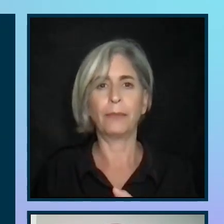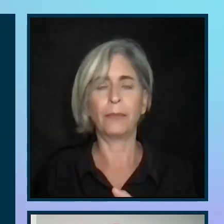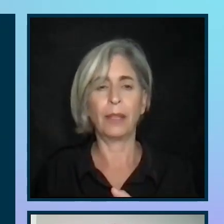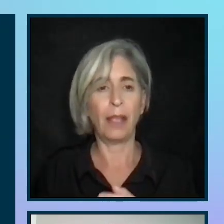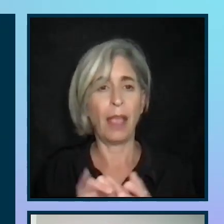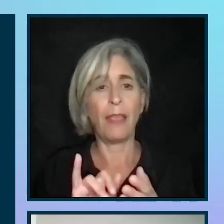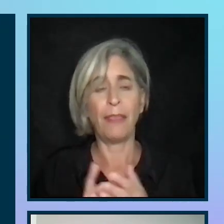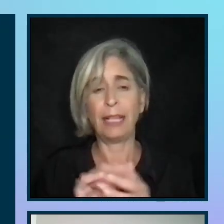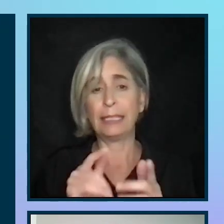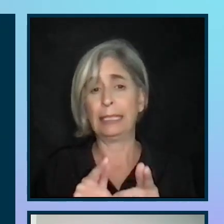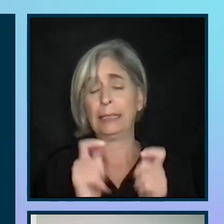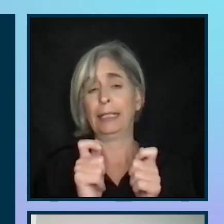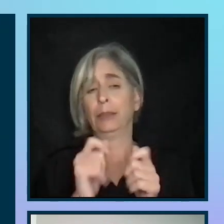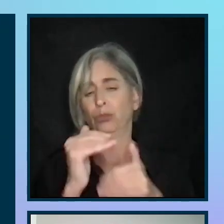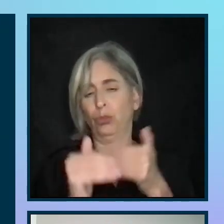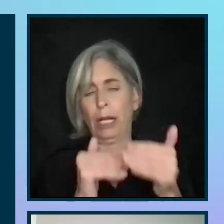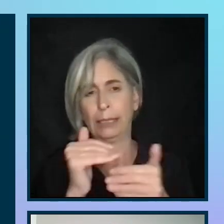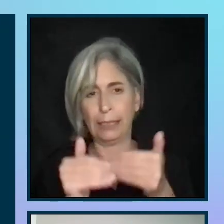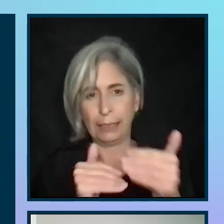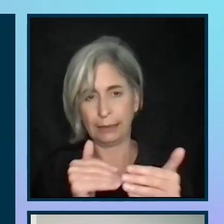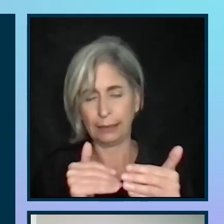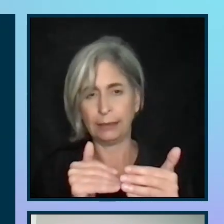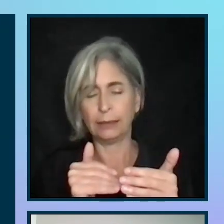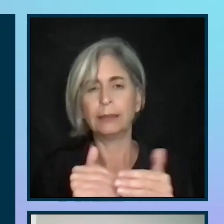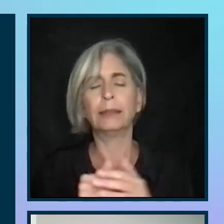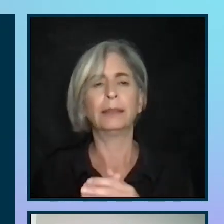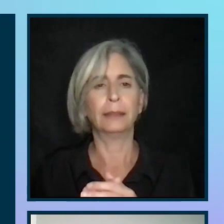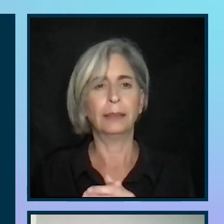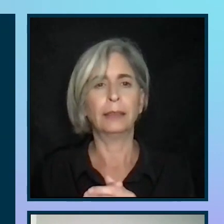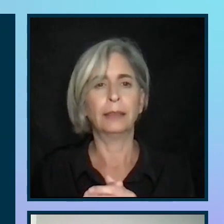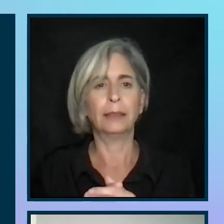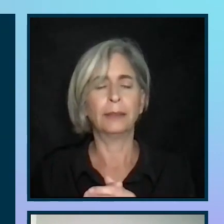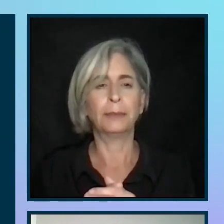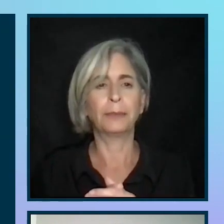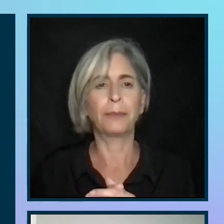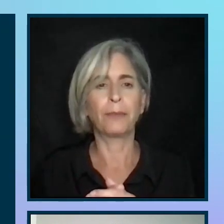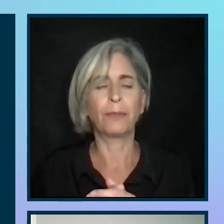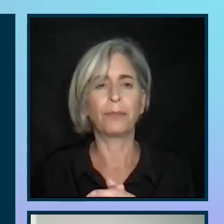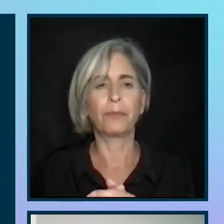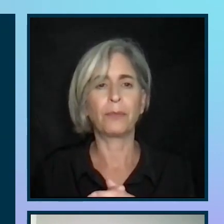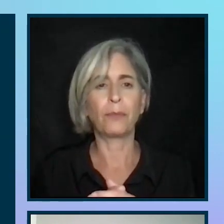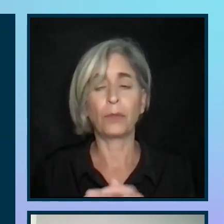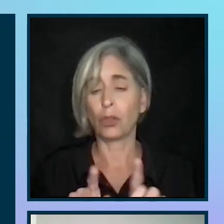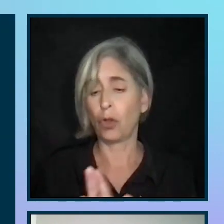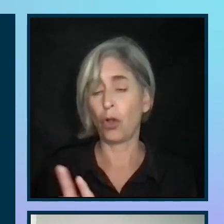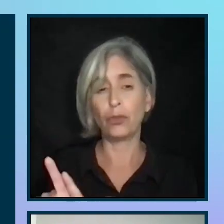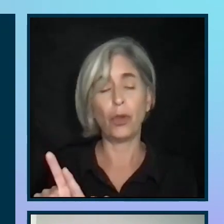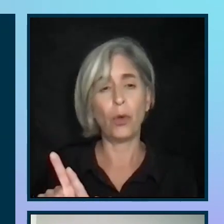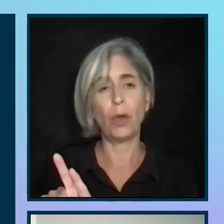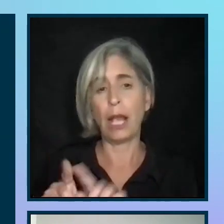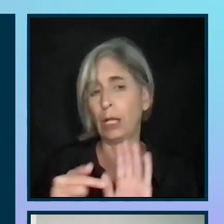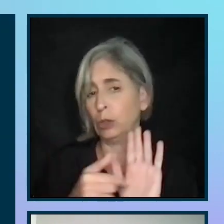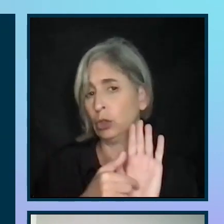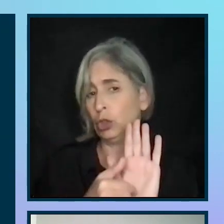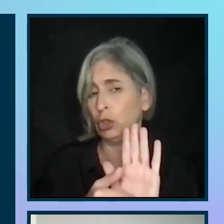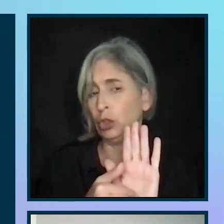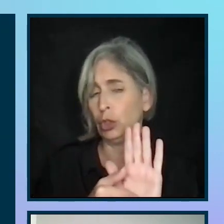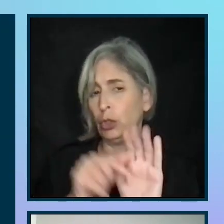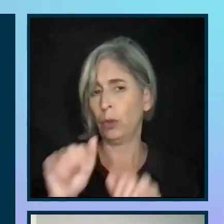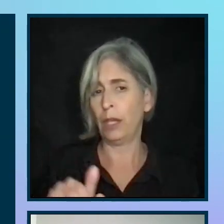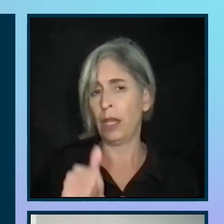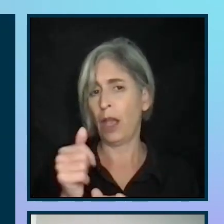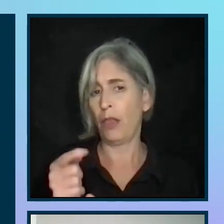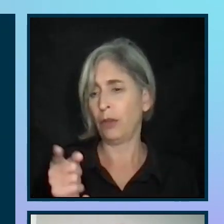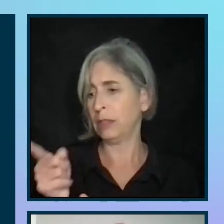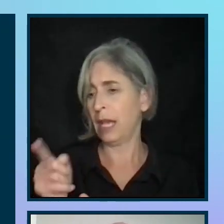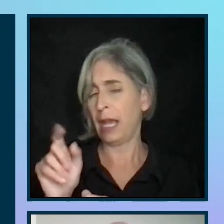an acceleration process that we have. And what I show you in the other slide,